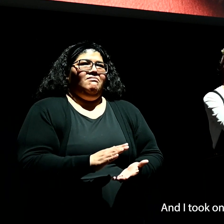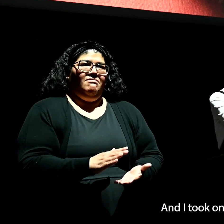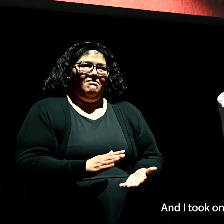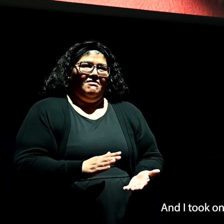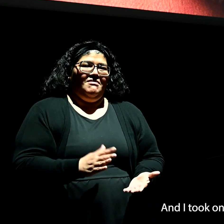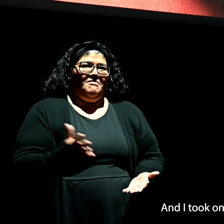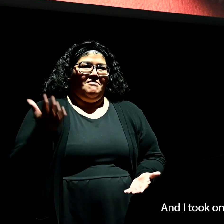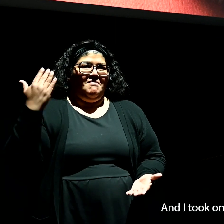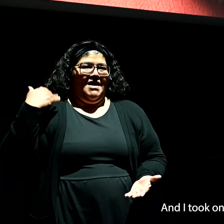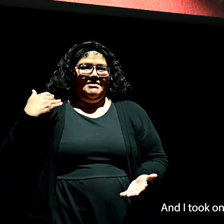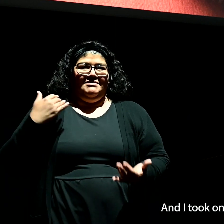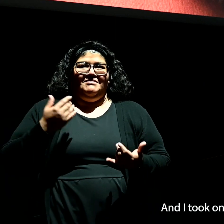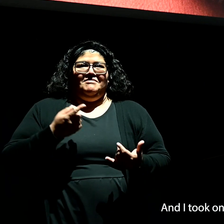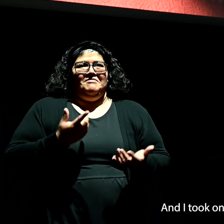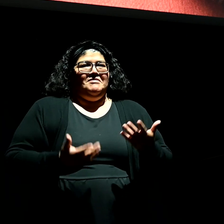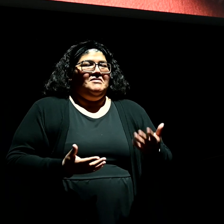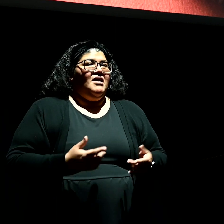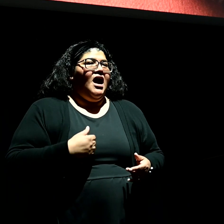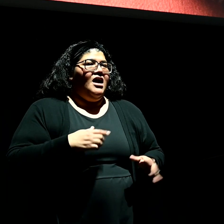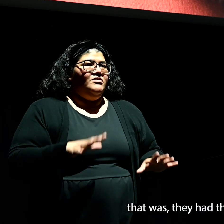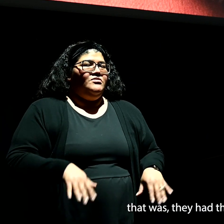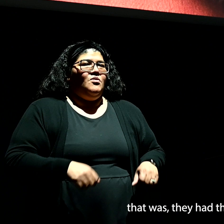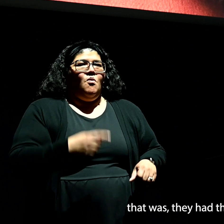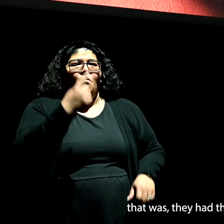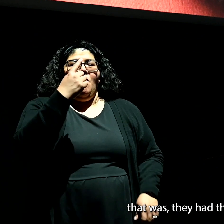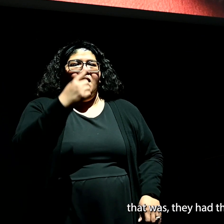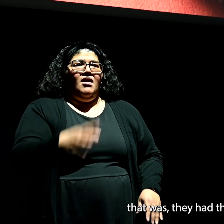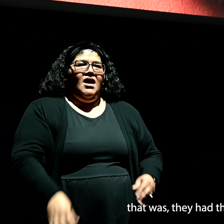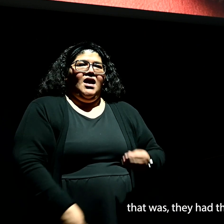took one elective class